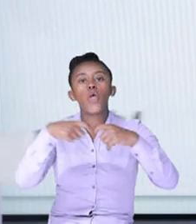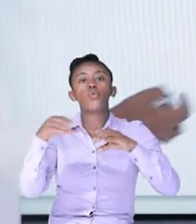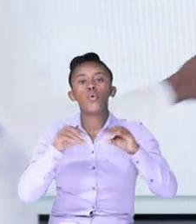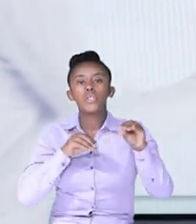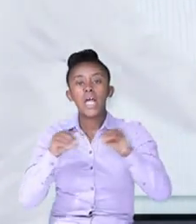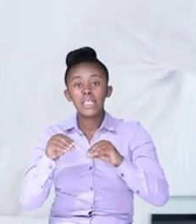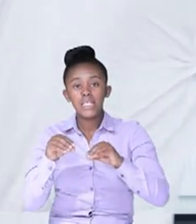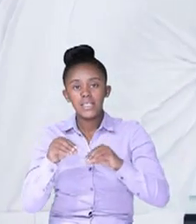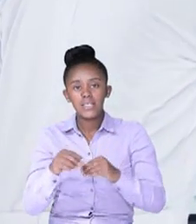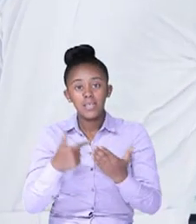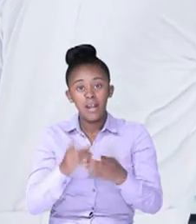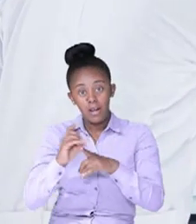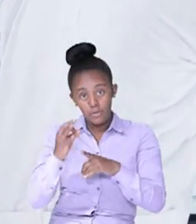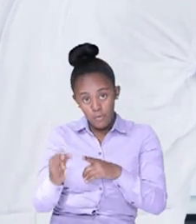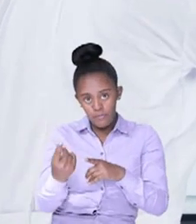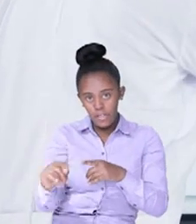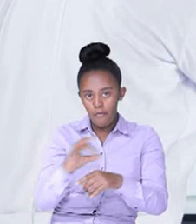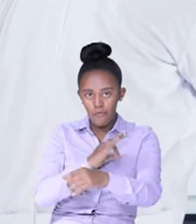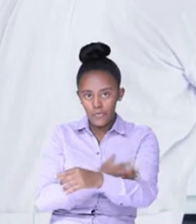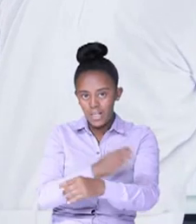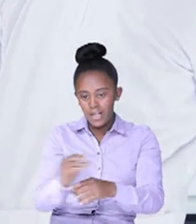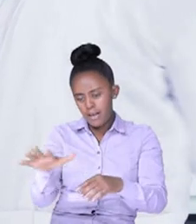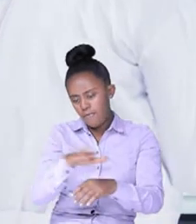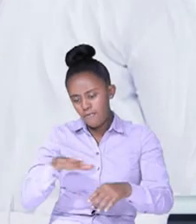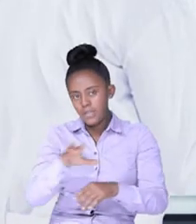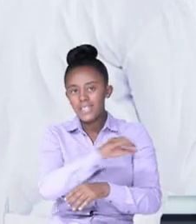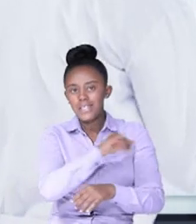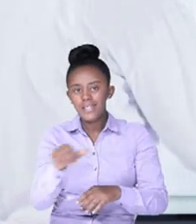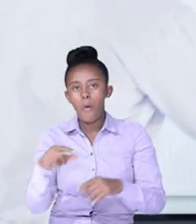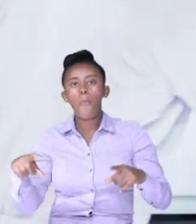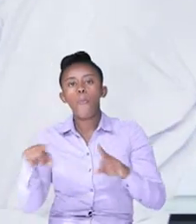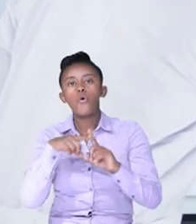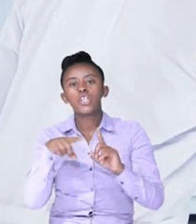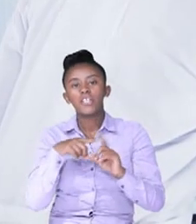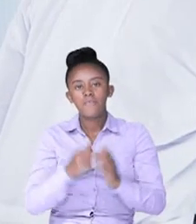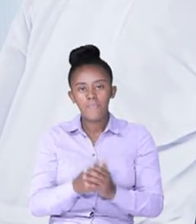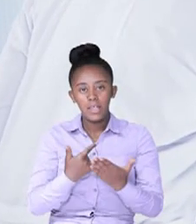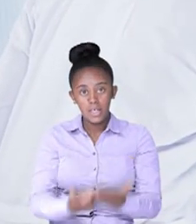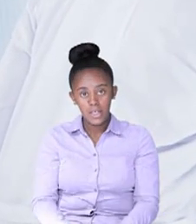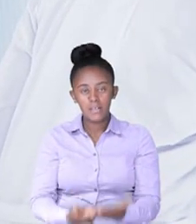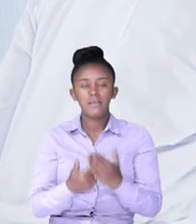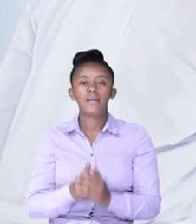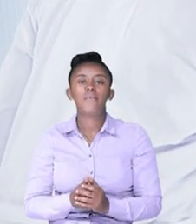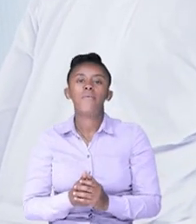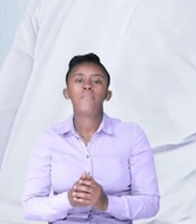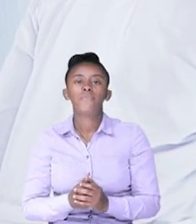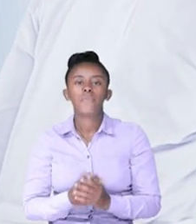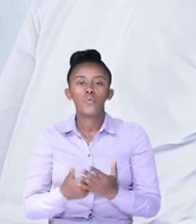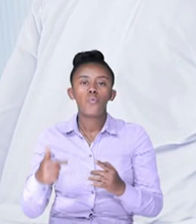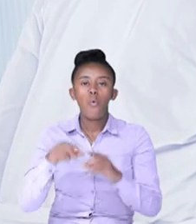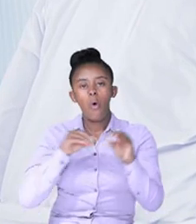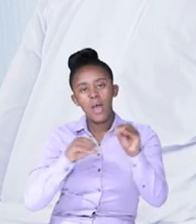electrostatics, the direction of the force and the field are the same for positive point charge. So it tends to